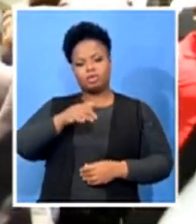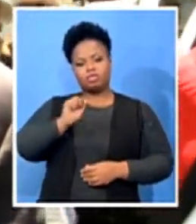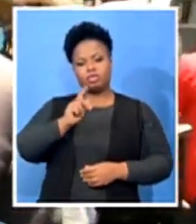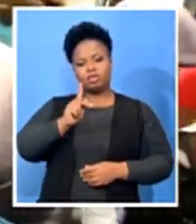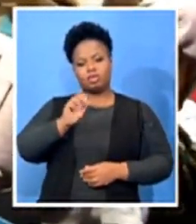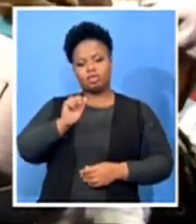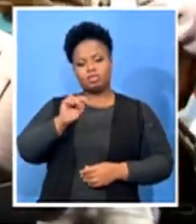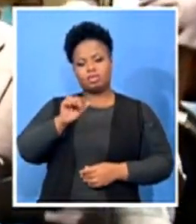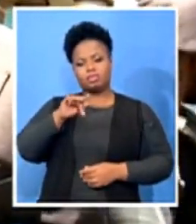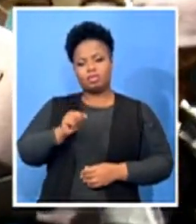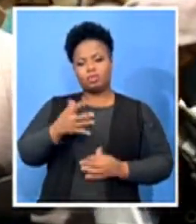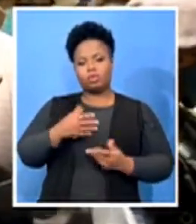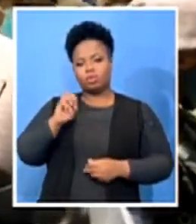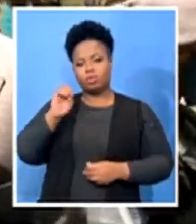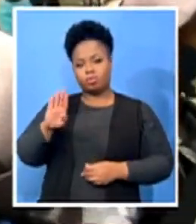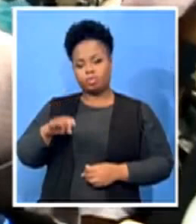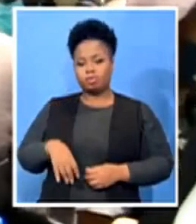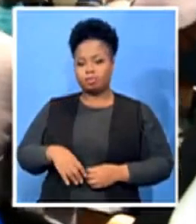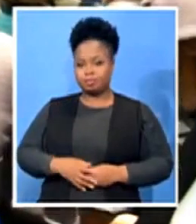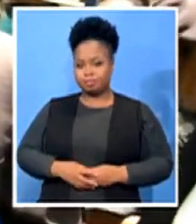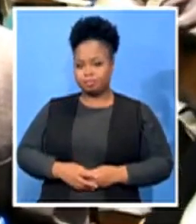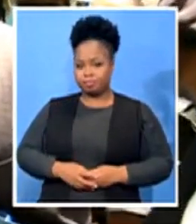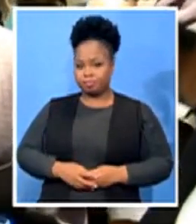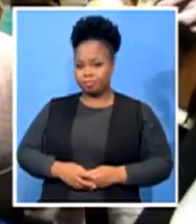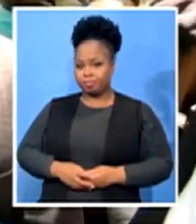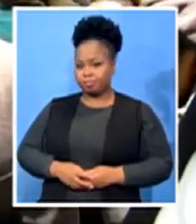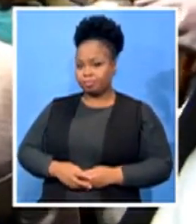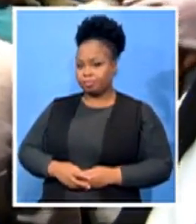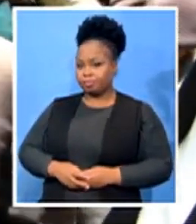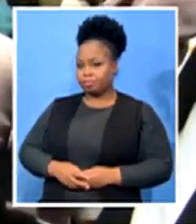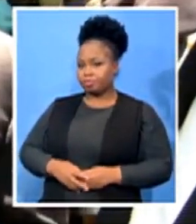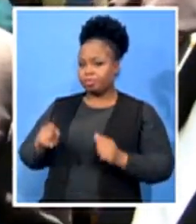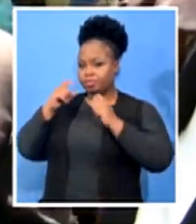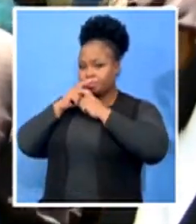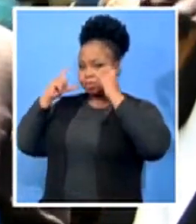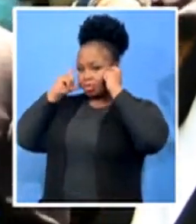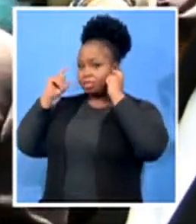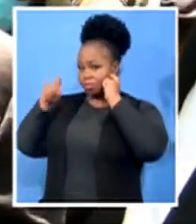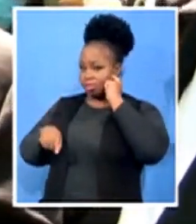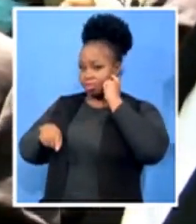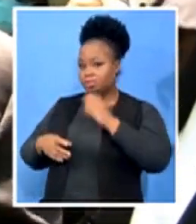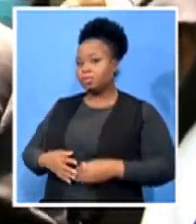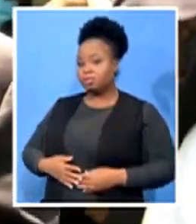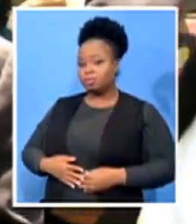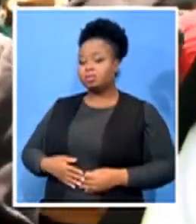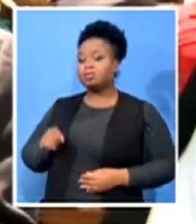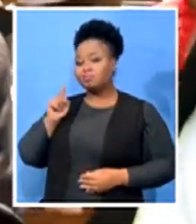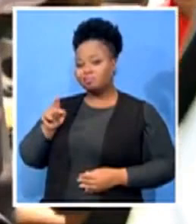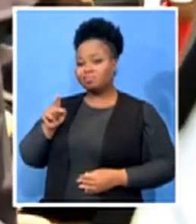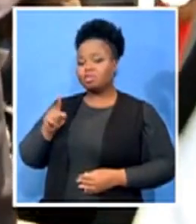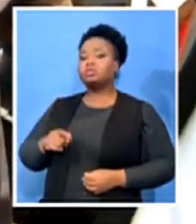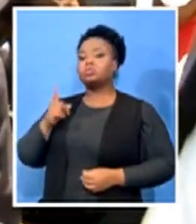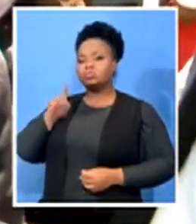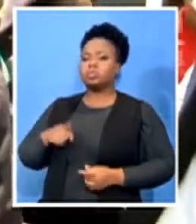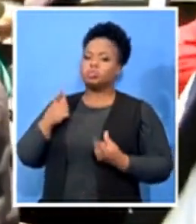Bloemfontein. Keep everybody with mask. That's a thing we're supposed to do to allow